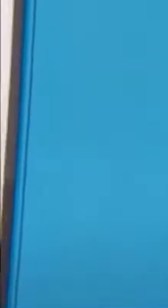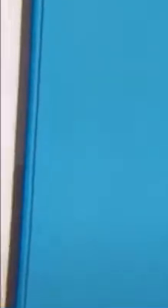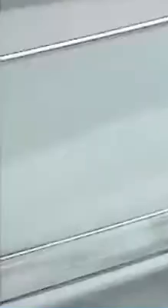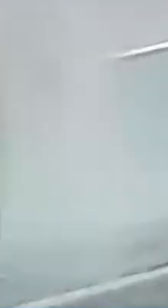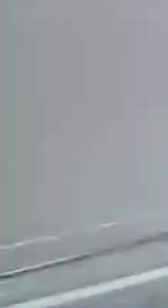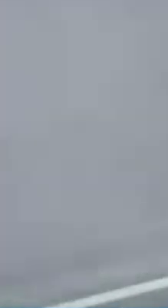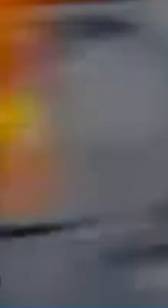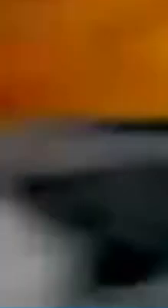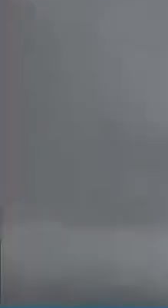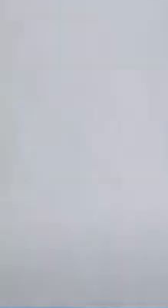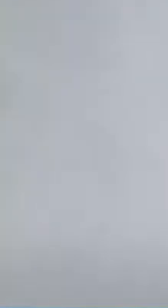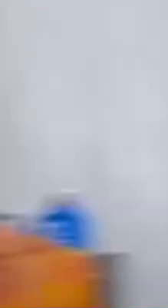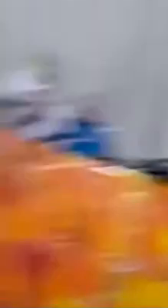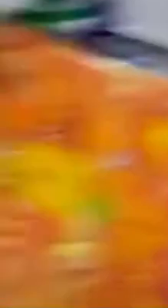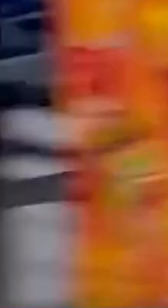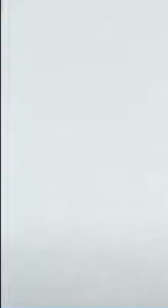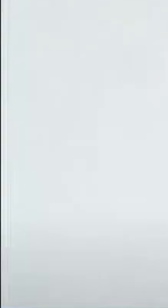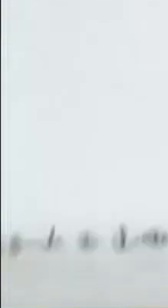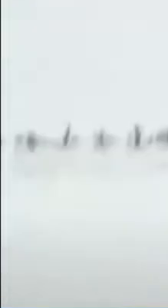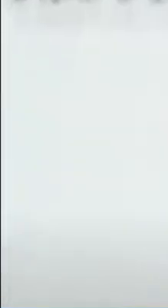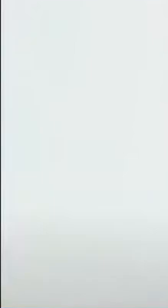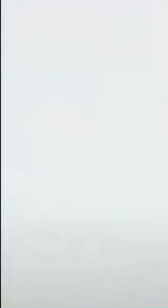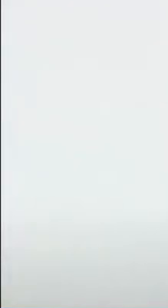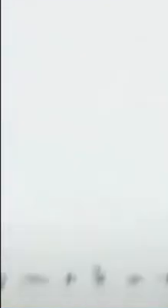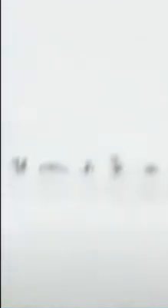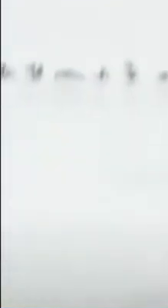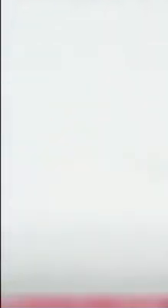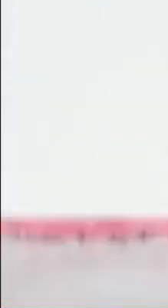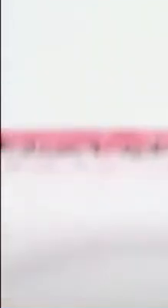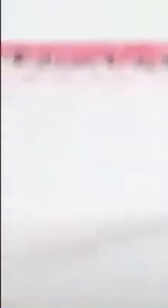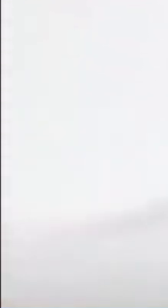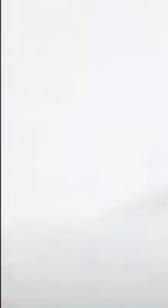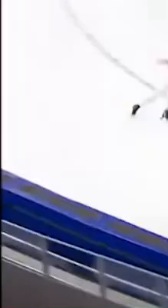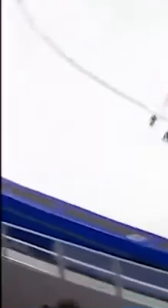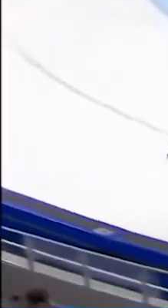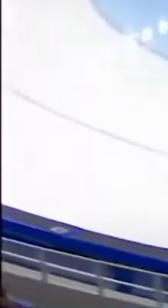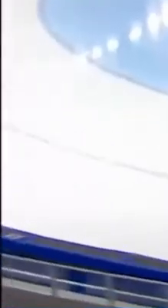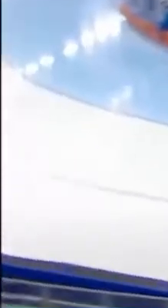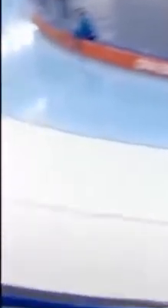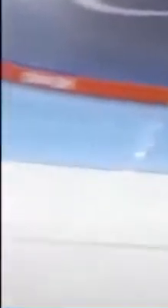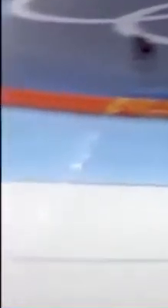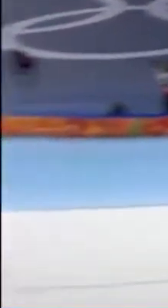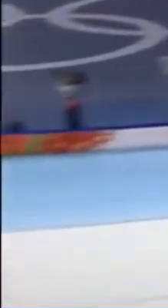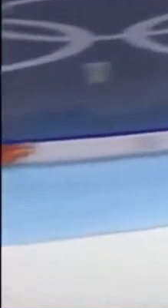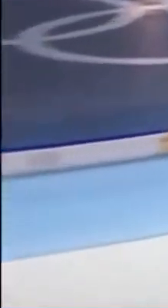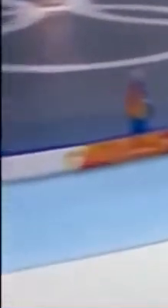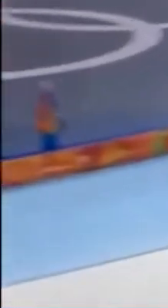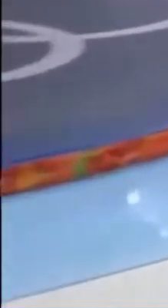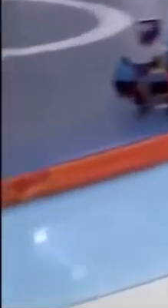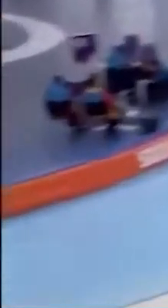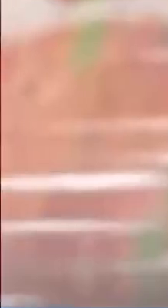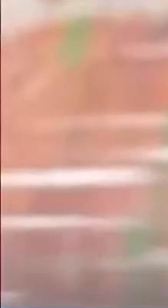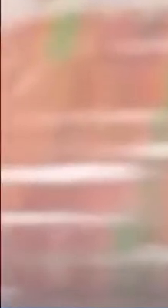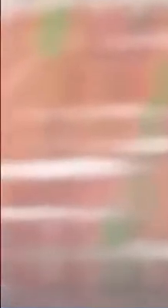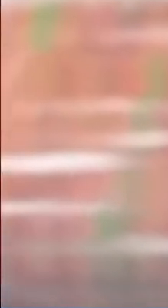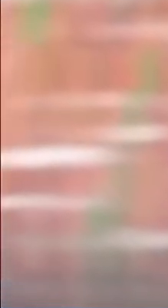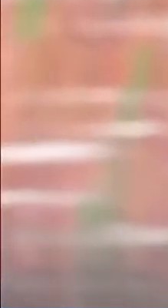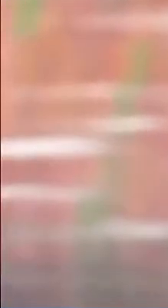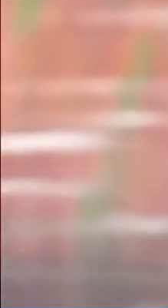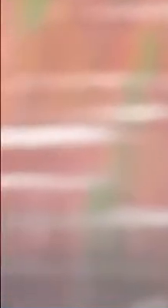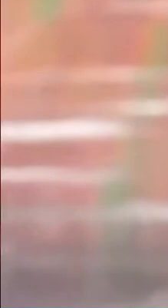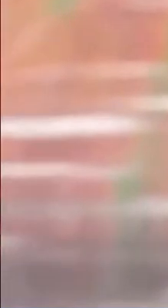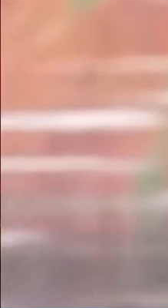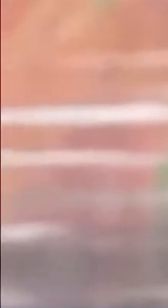service. And if you're in Okonos, access will be from installation only, through a contracted exchange internet provider or other approved official